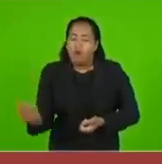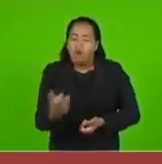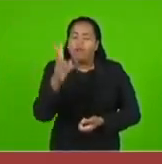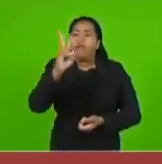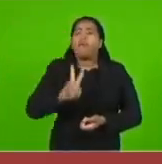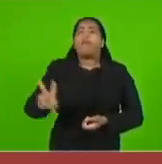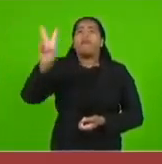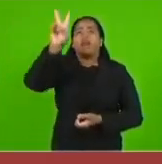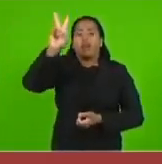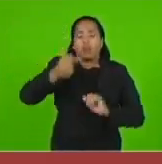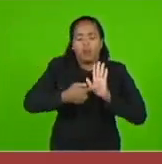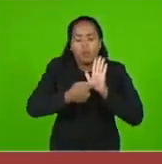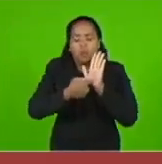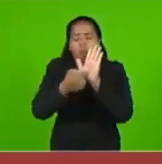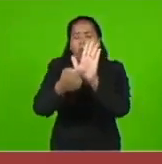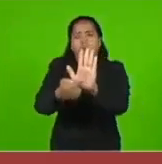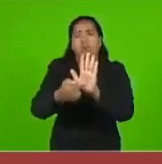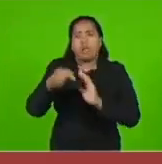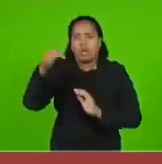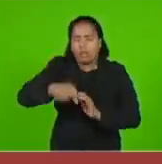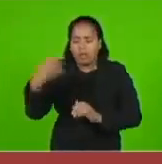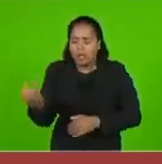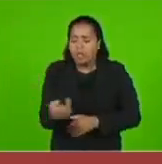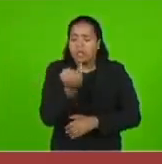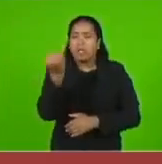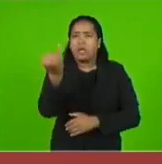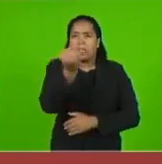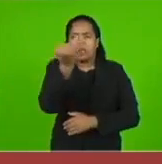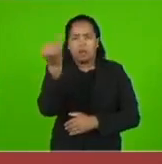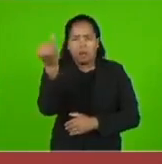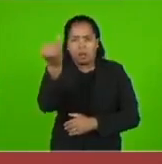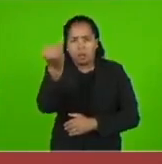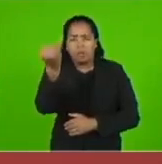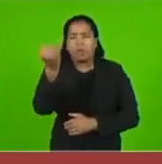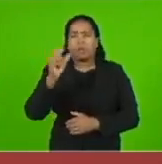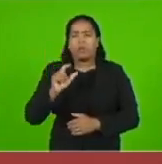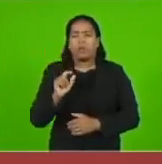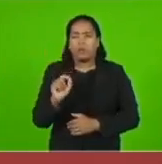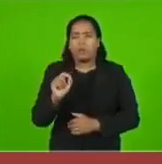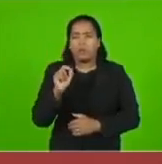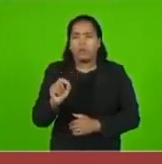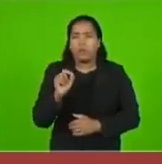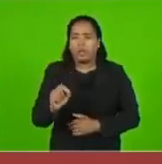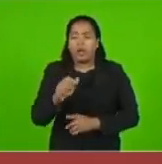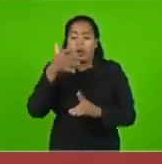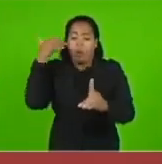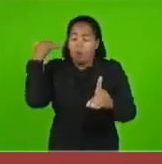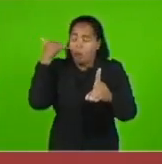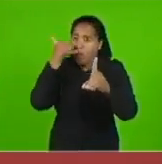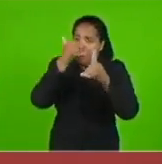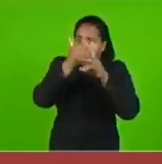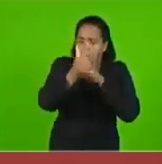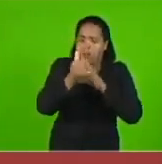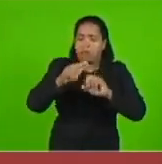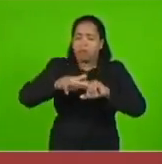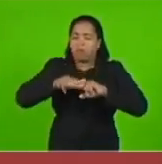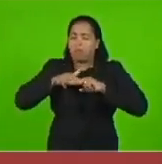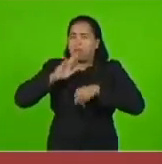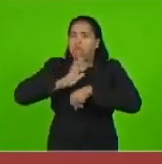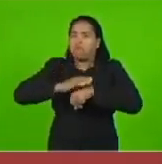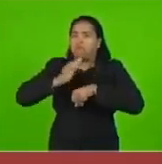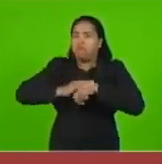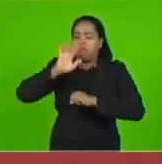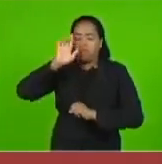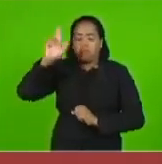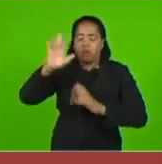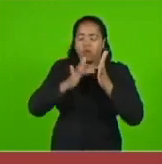So the importance of what is being presented here is in the importance of in the fact that it